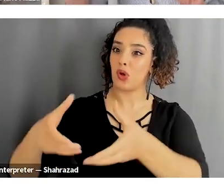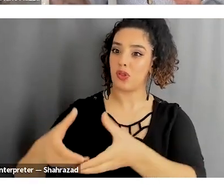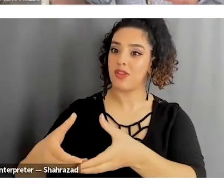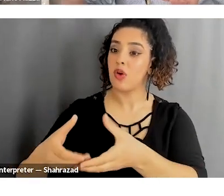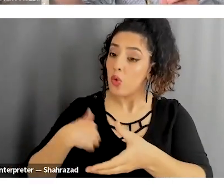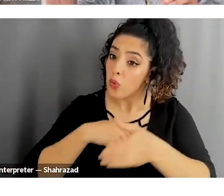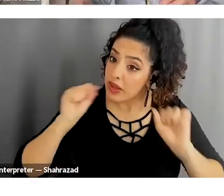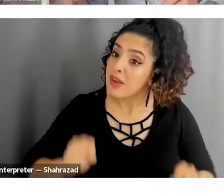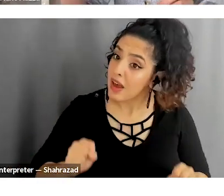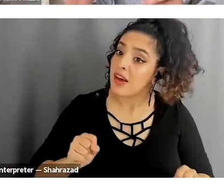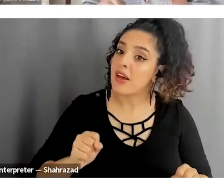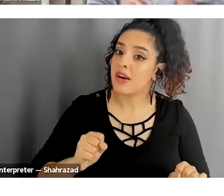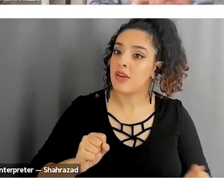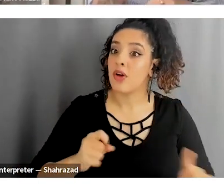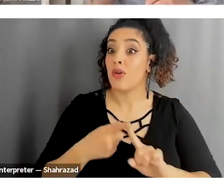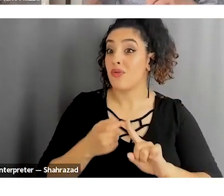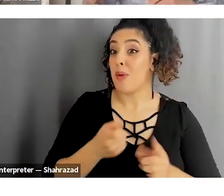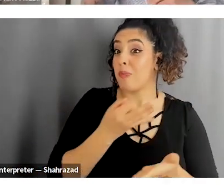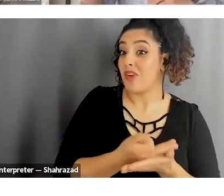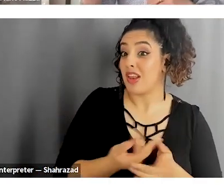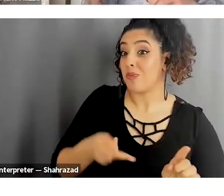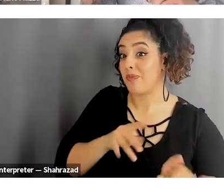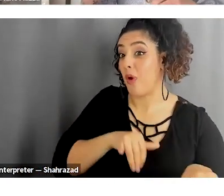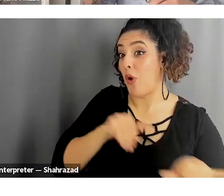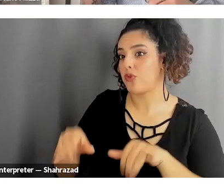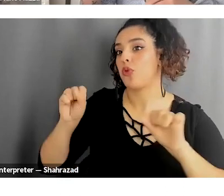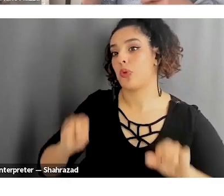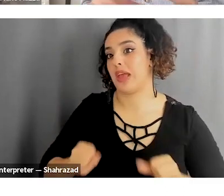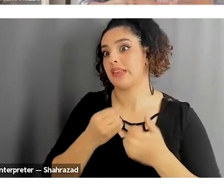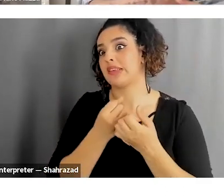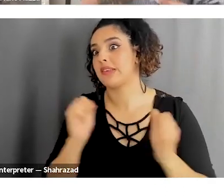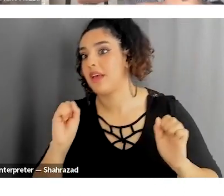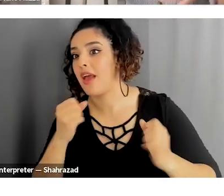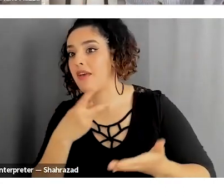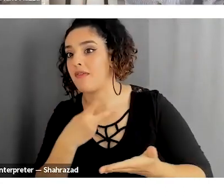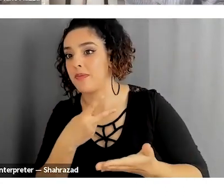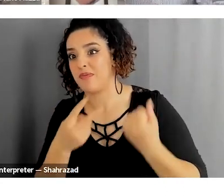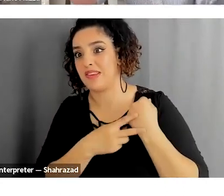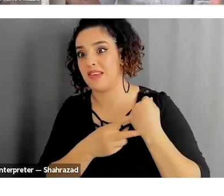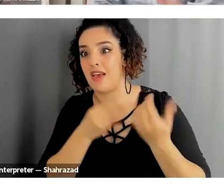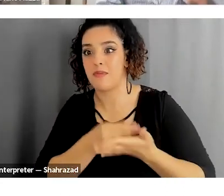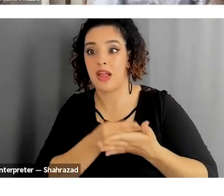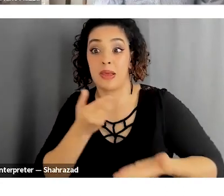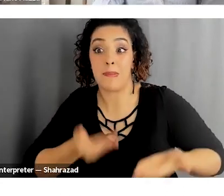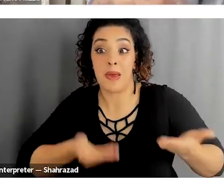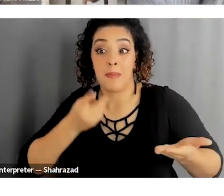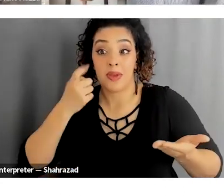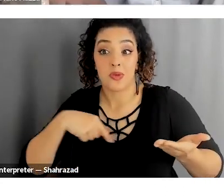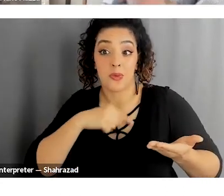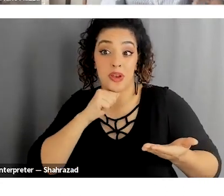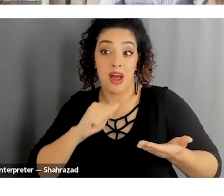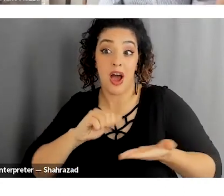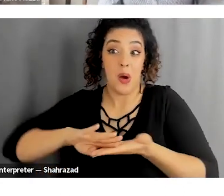doable from a financial perspective as well. And you're actually going to be saving money when you do things like this, because you're not wasting all of these resources on